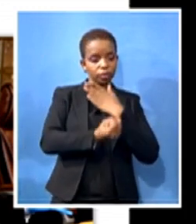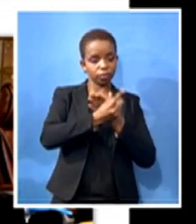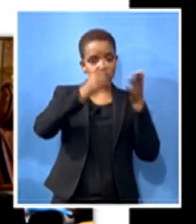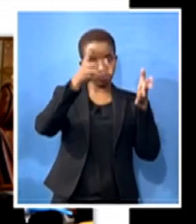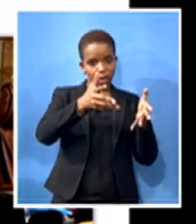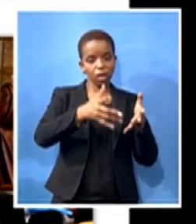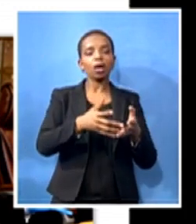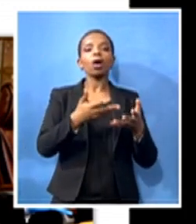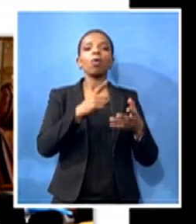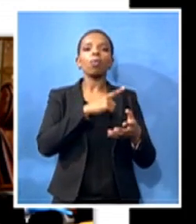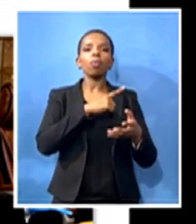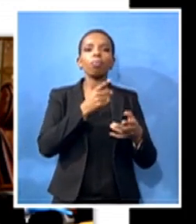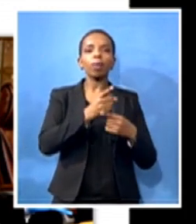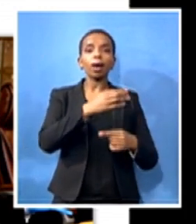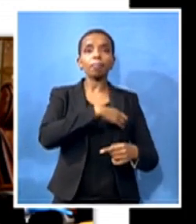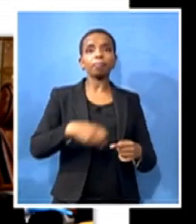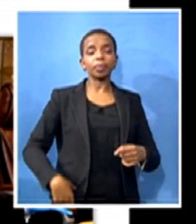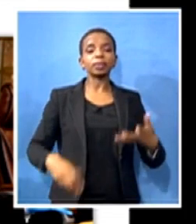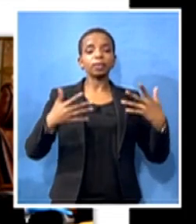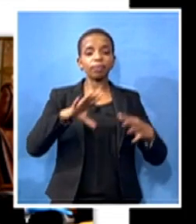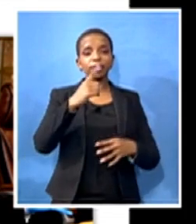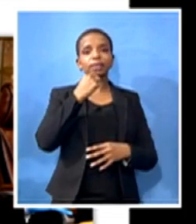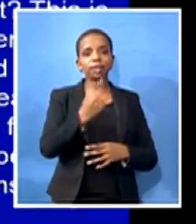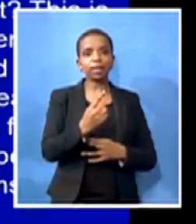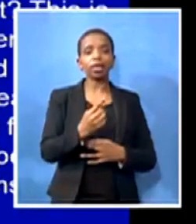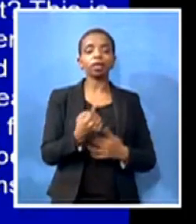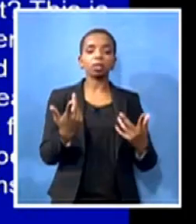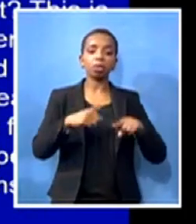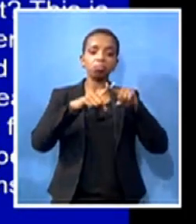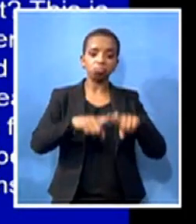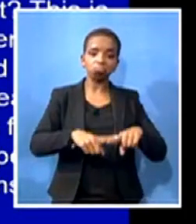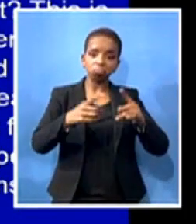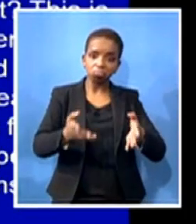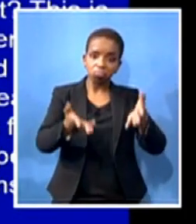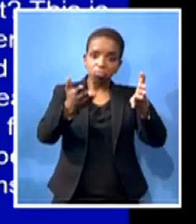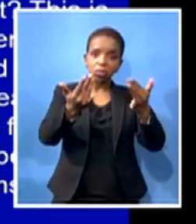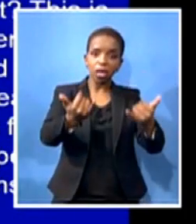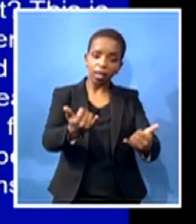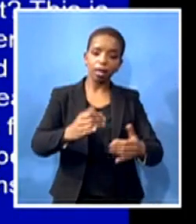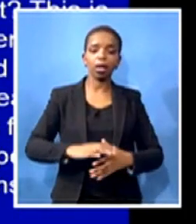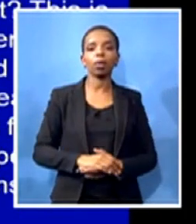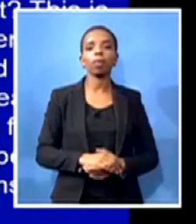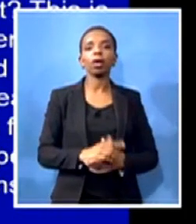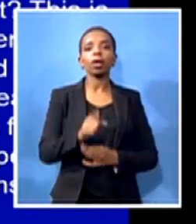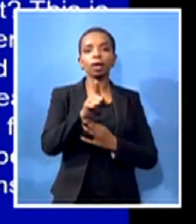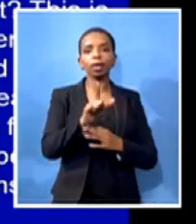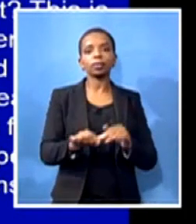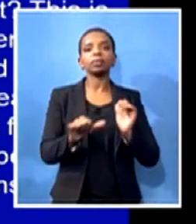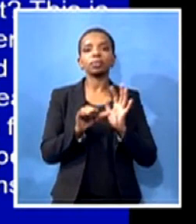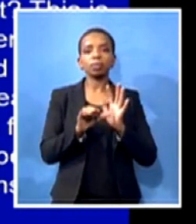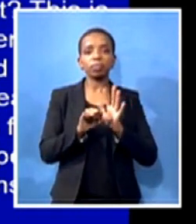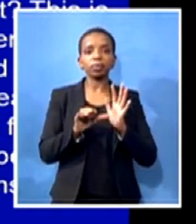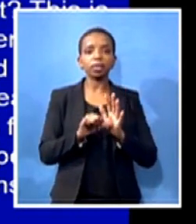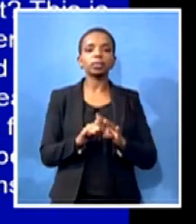has said, it is in our hands now. And that is an important message. This is a quote that